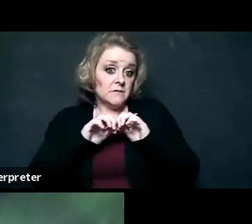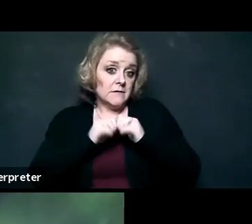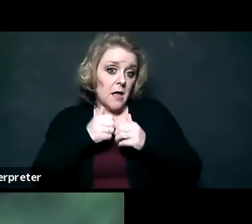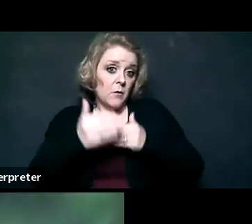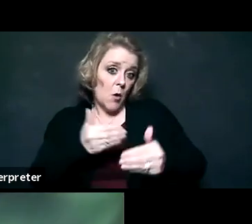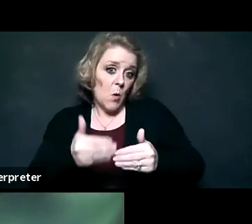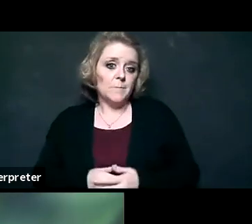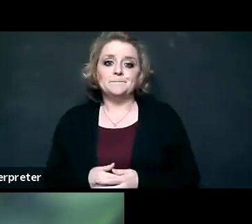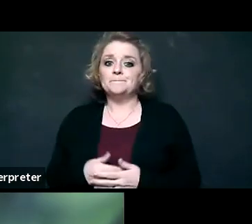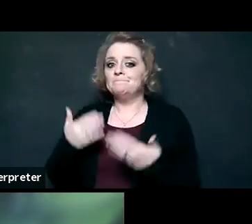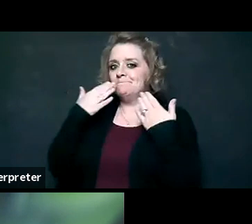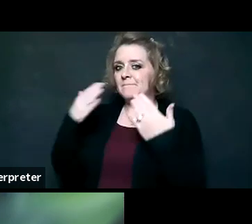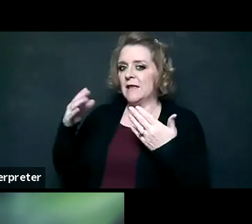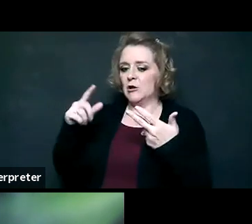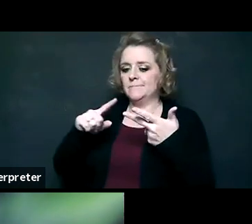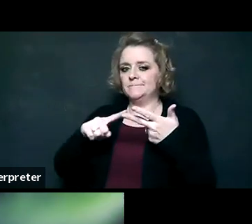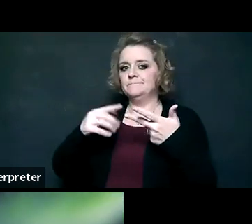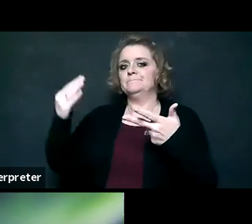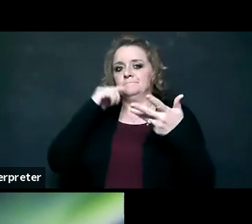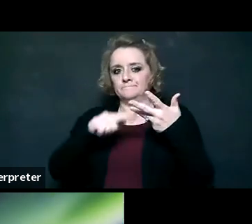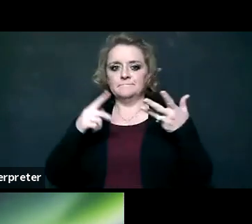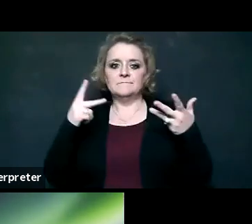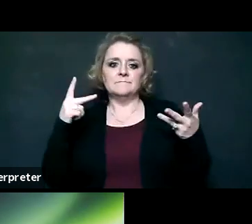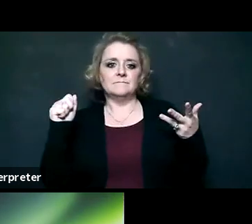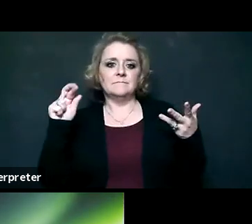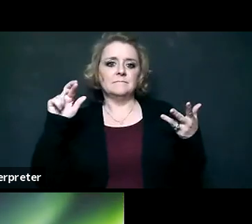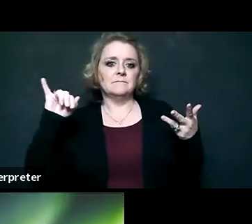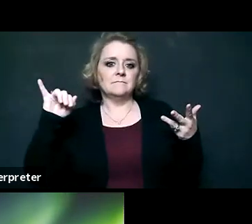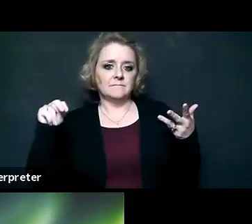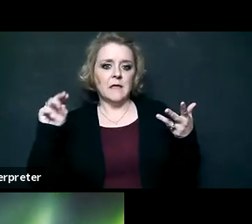Thank you, Christy. Now we have Karen McKay with KCBD.